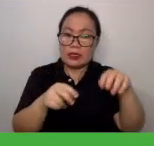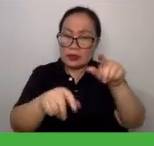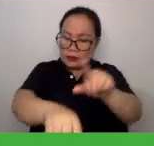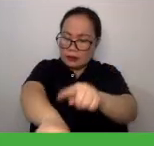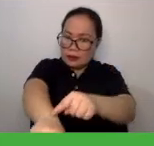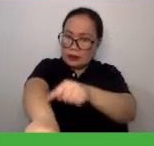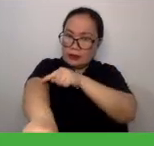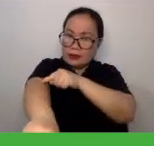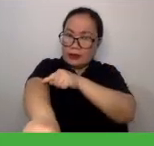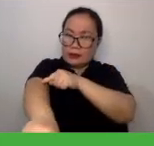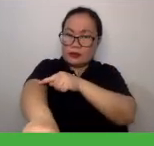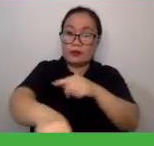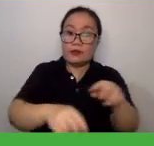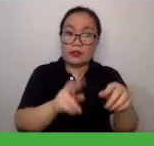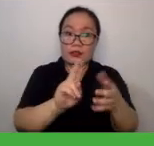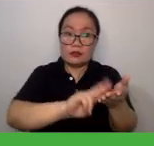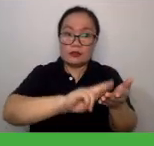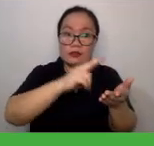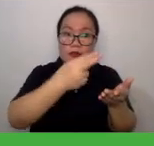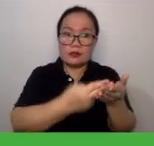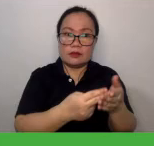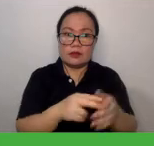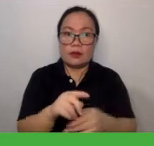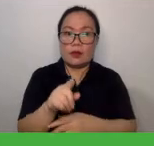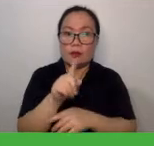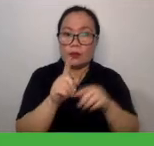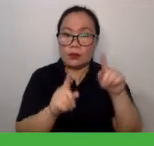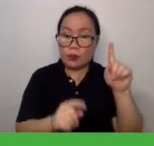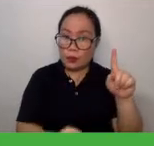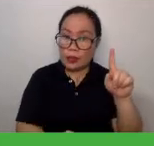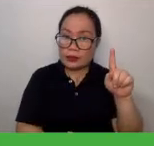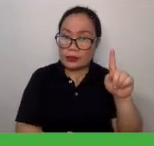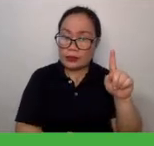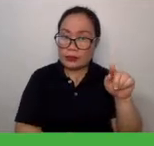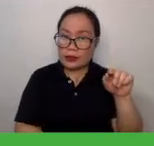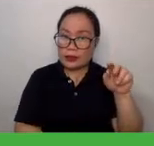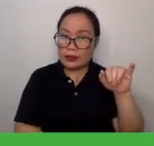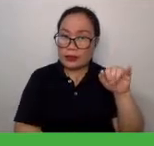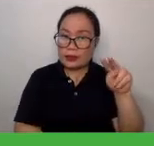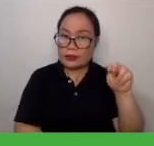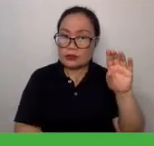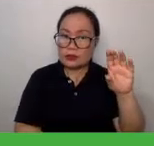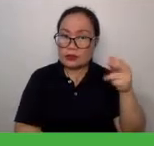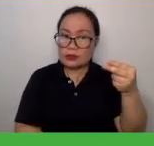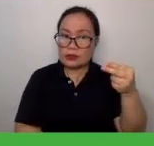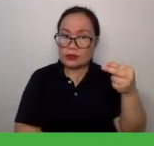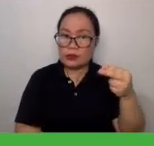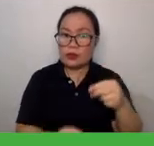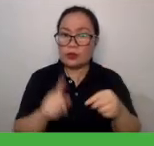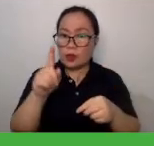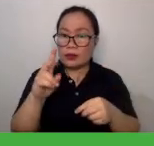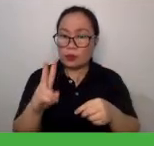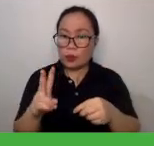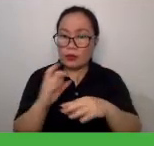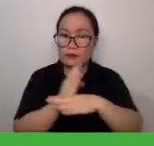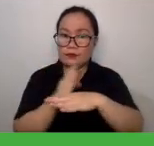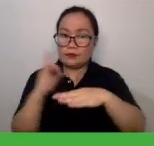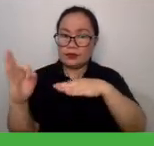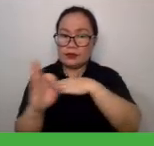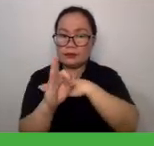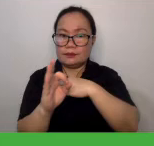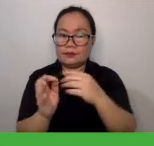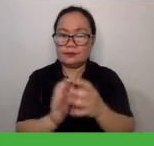units, so actually, itong 1 inch, which is also 1/12 feet, this is actually, so this is